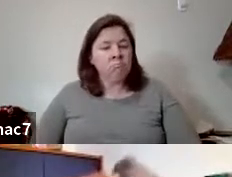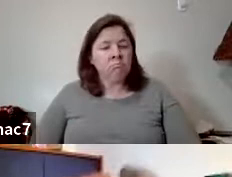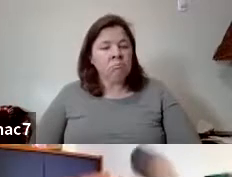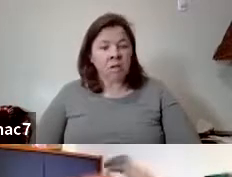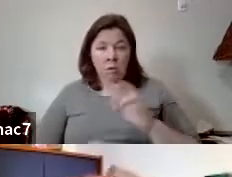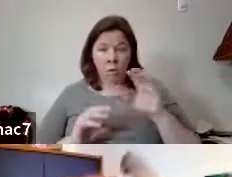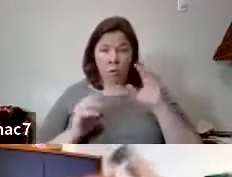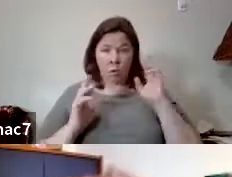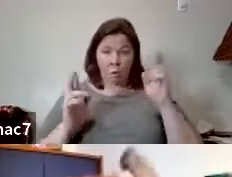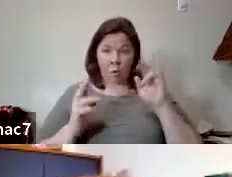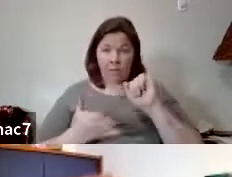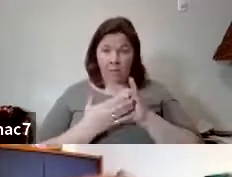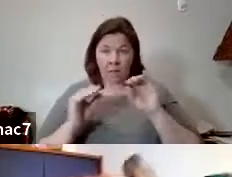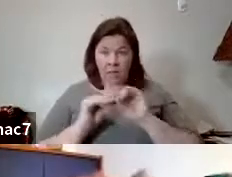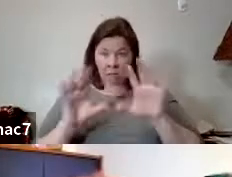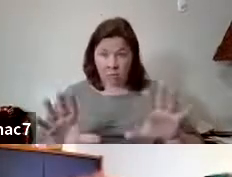that's clear.